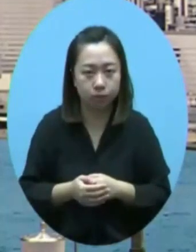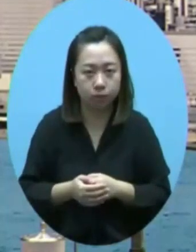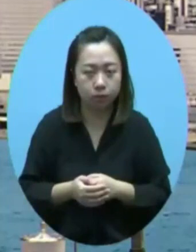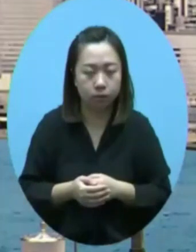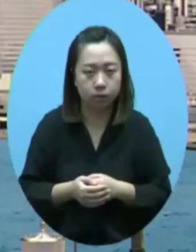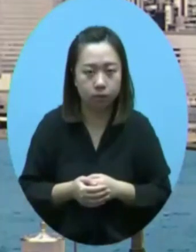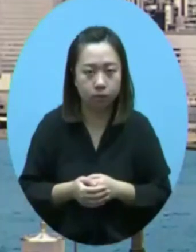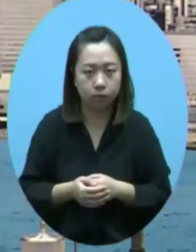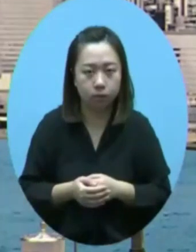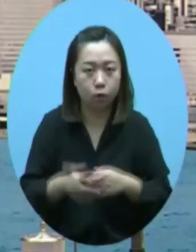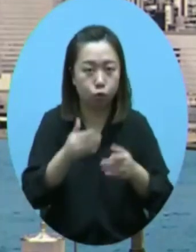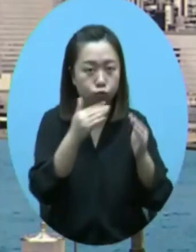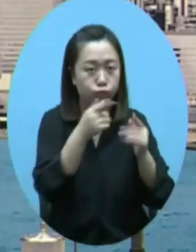man.